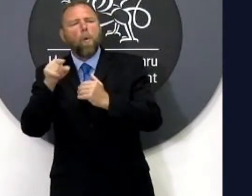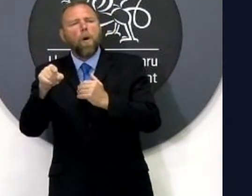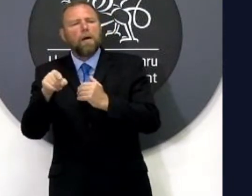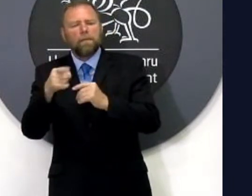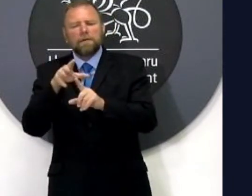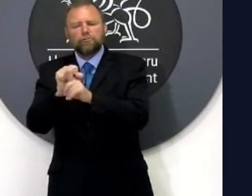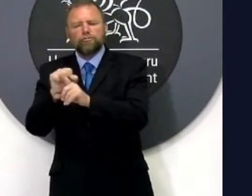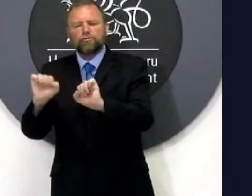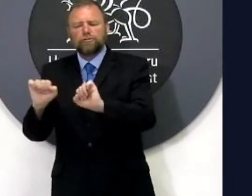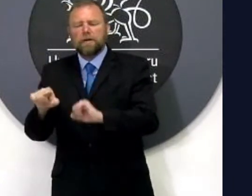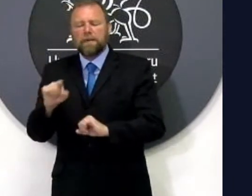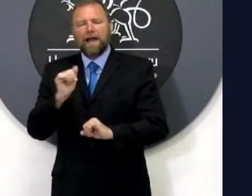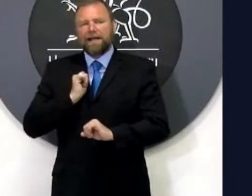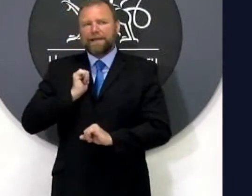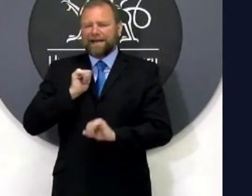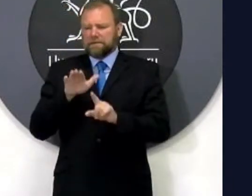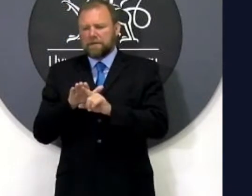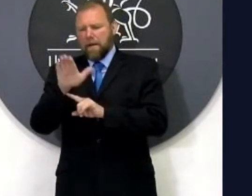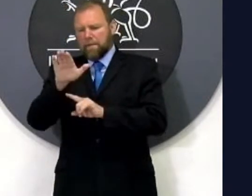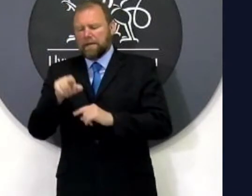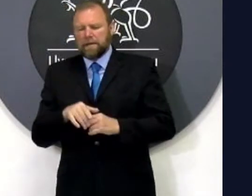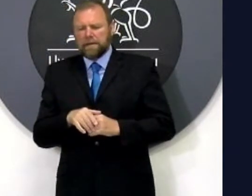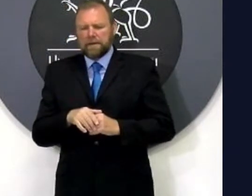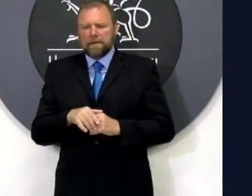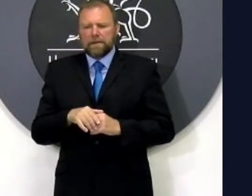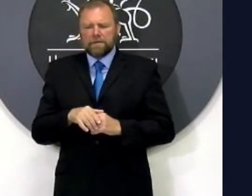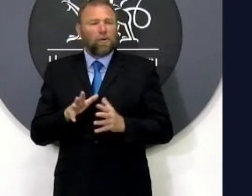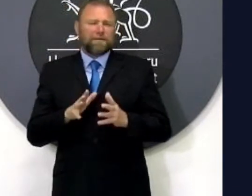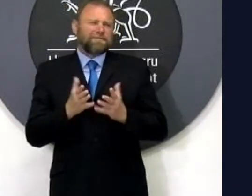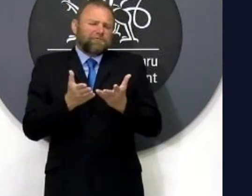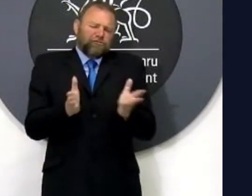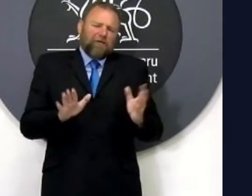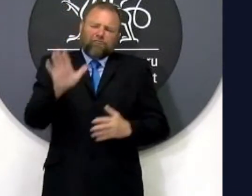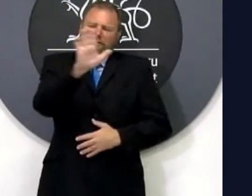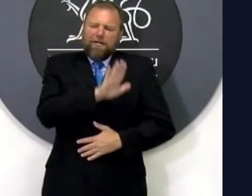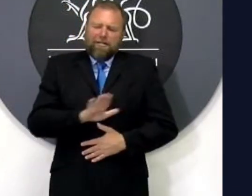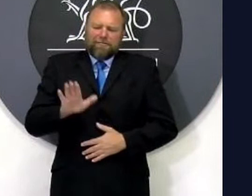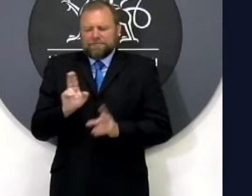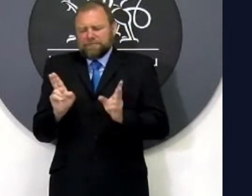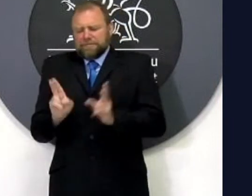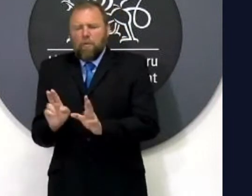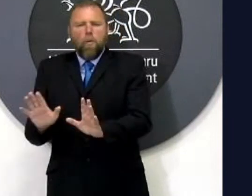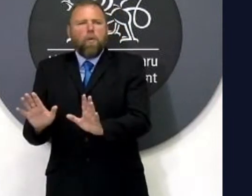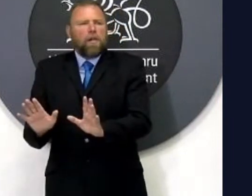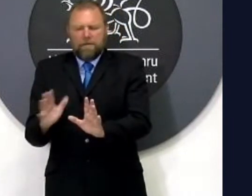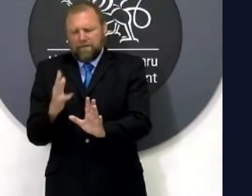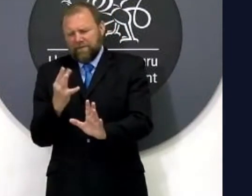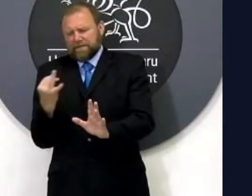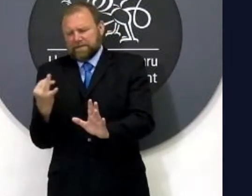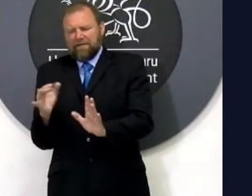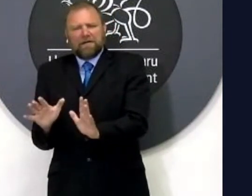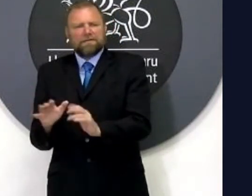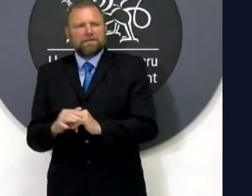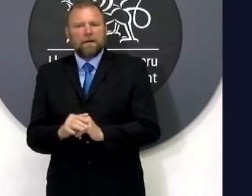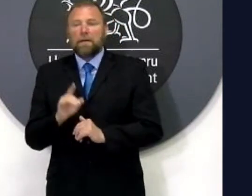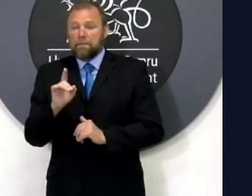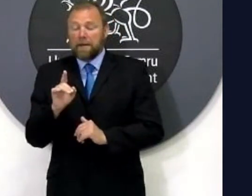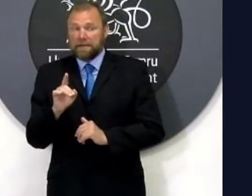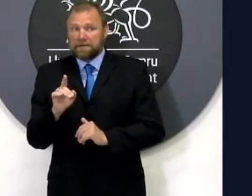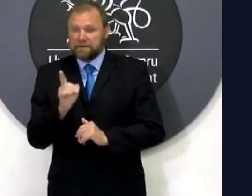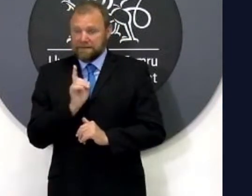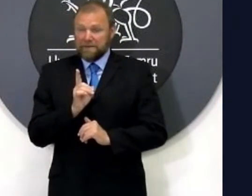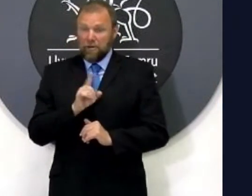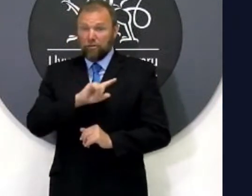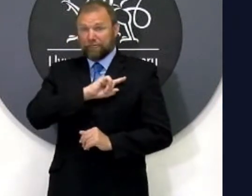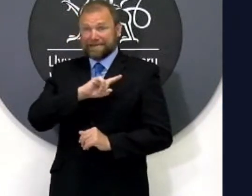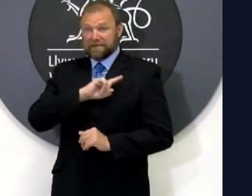numbers to rise, but they're still small, in the scheme of things. And as the Minister was saying, the things which have, brought the numbers right